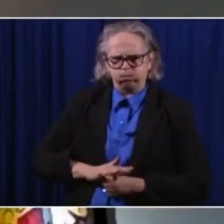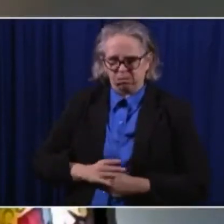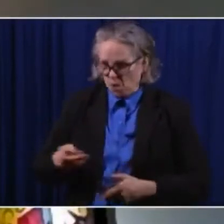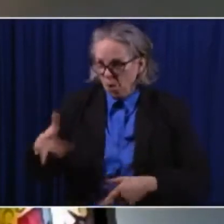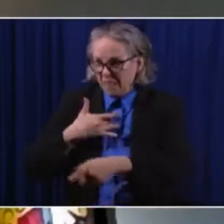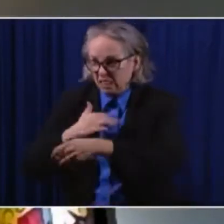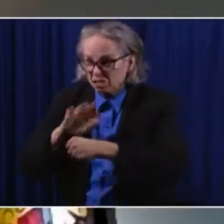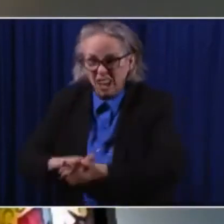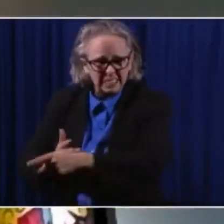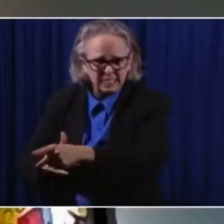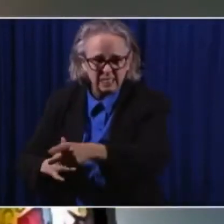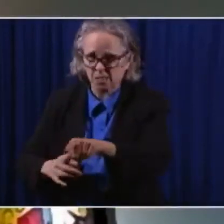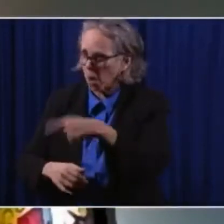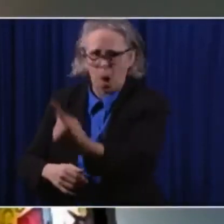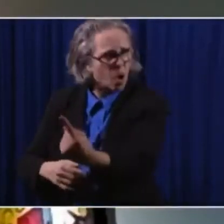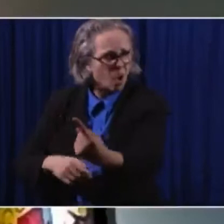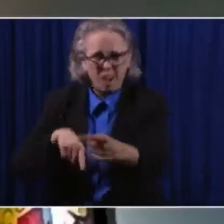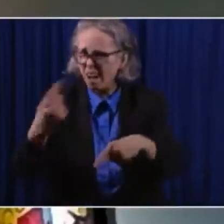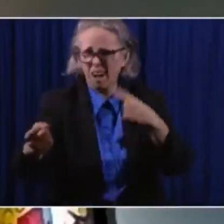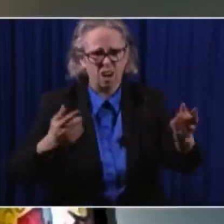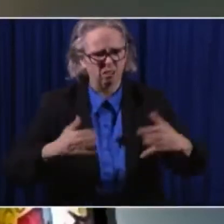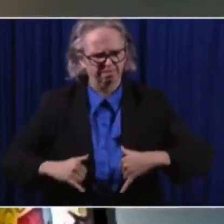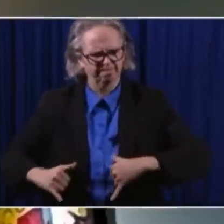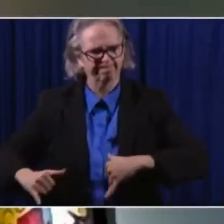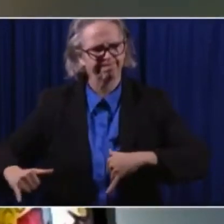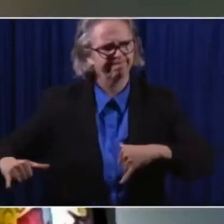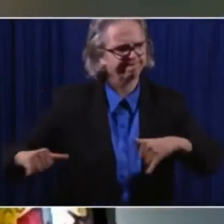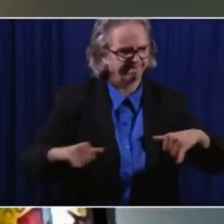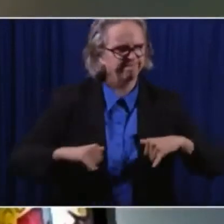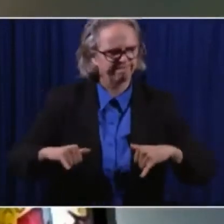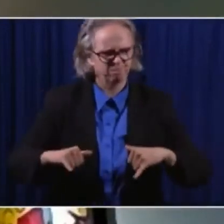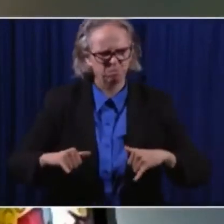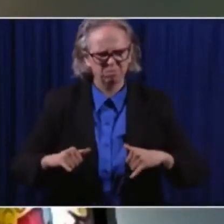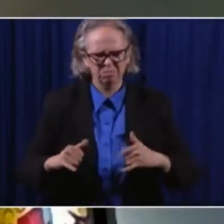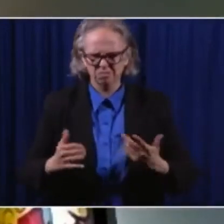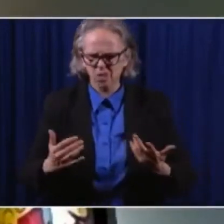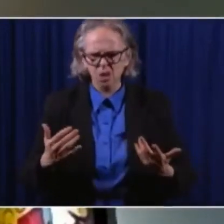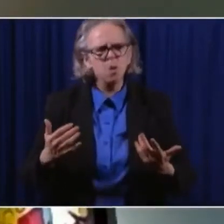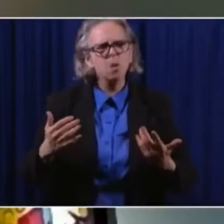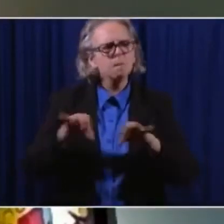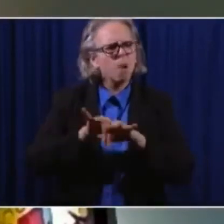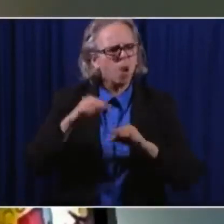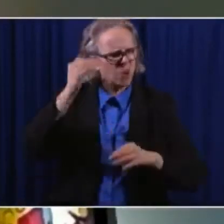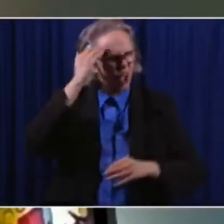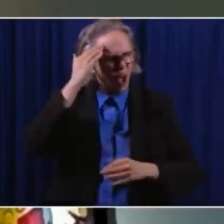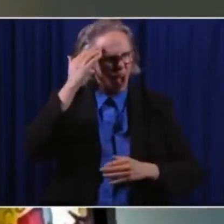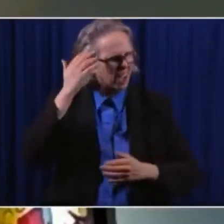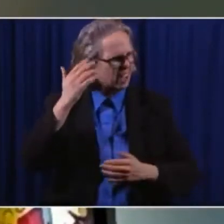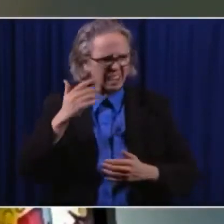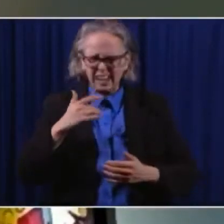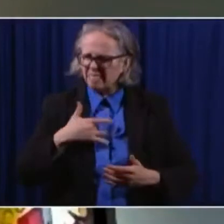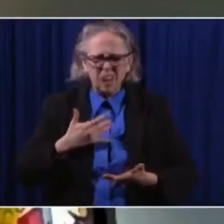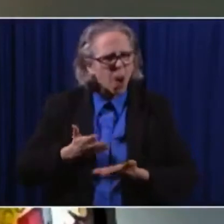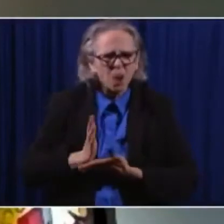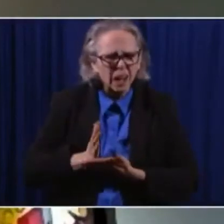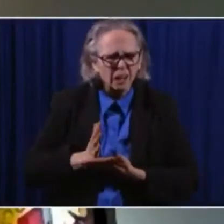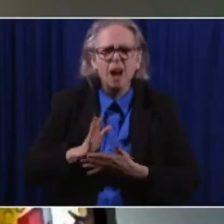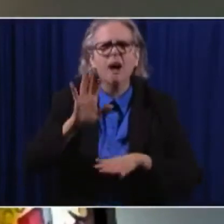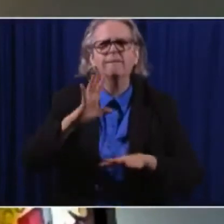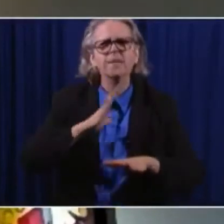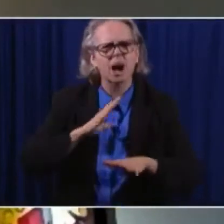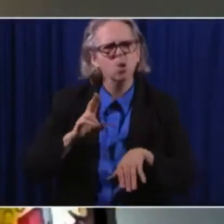It's okay to not be okay, and it's okay to ask for help. And these are things that you've heard me say before, you've heard the governor talk about before, and